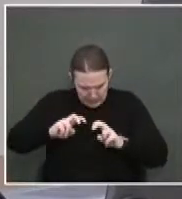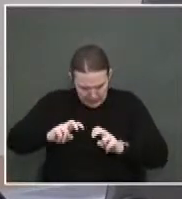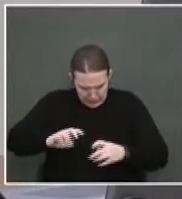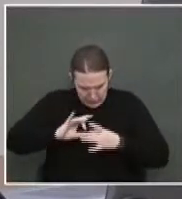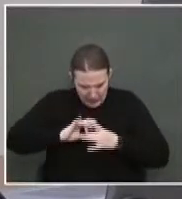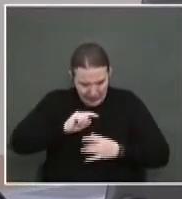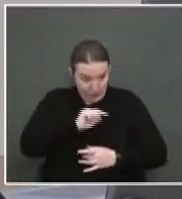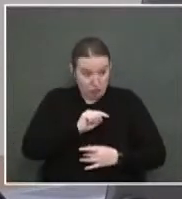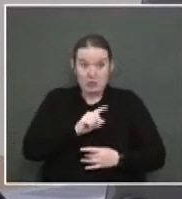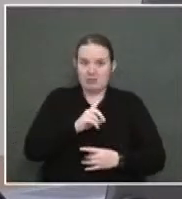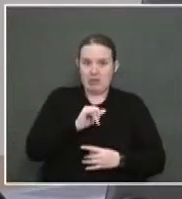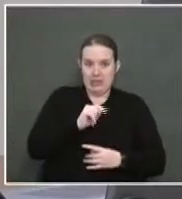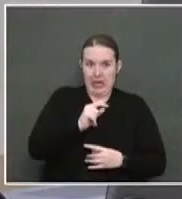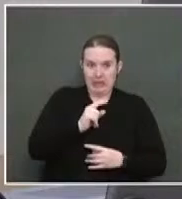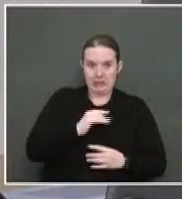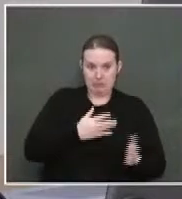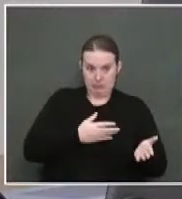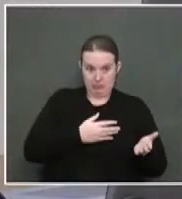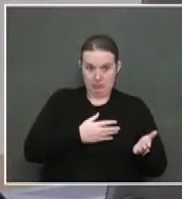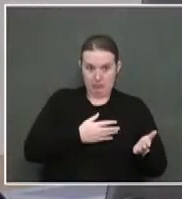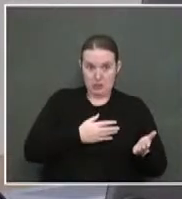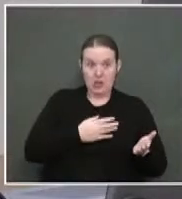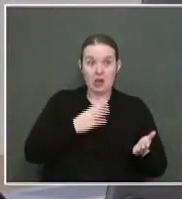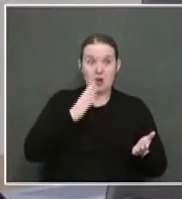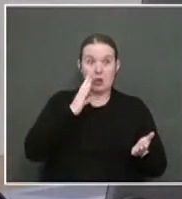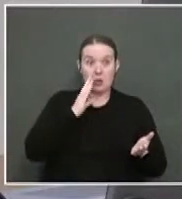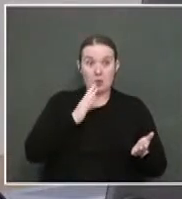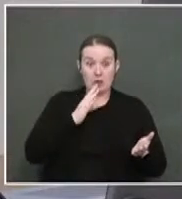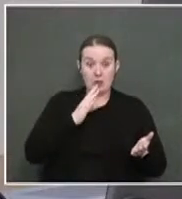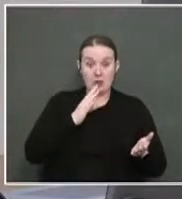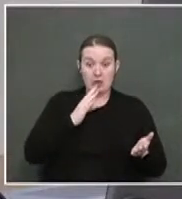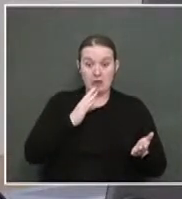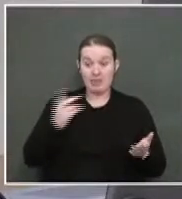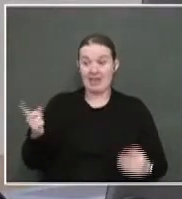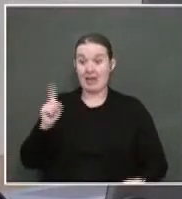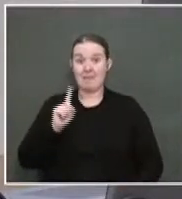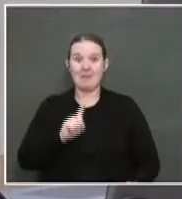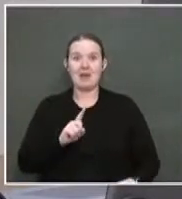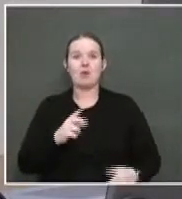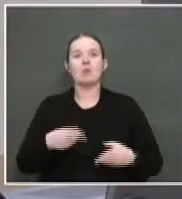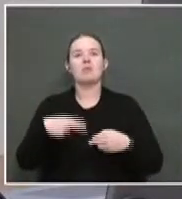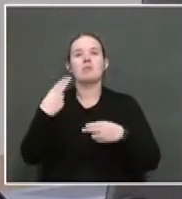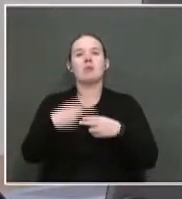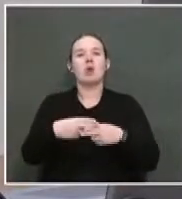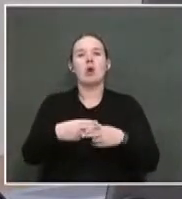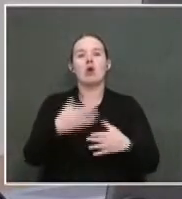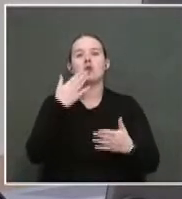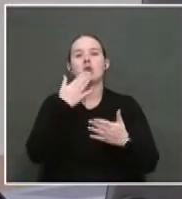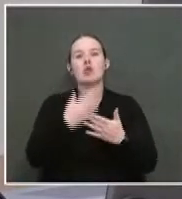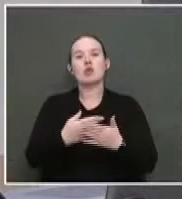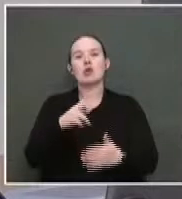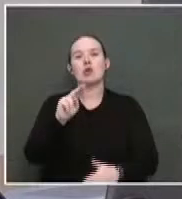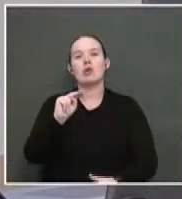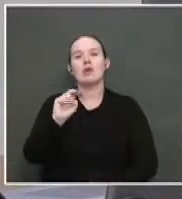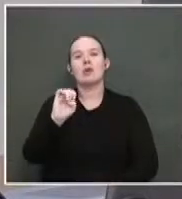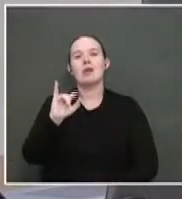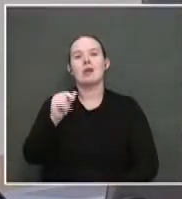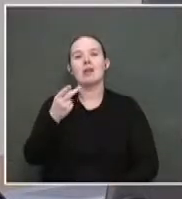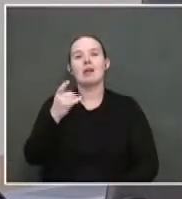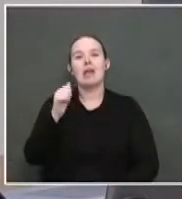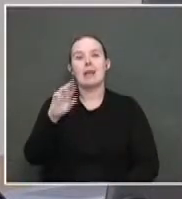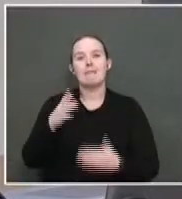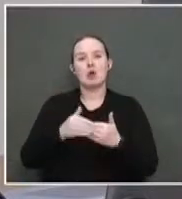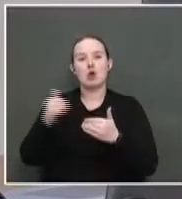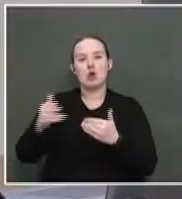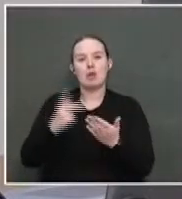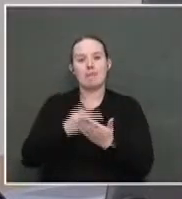on this data as well. And we are going to be bringing to this committee the Good Neighbor program to tell you what we have done and how she uses that